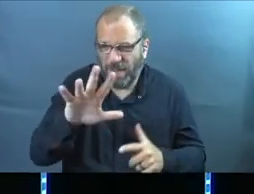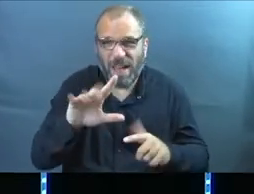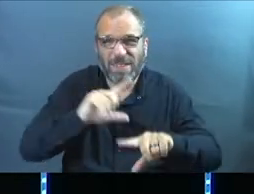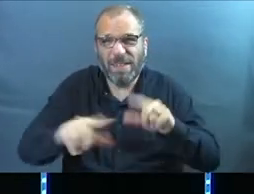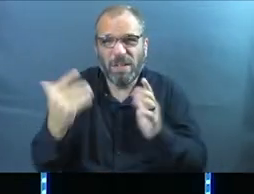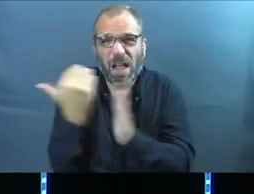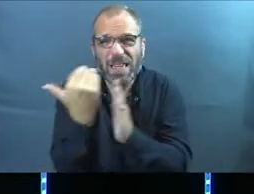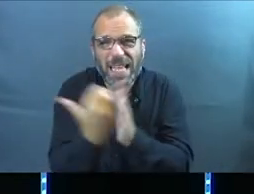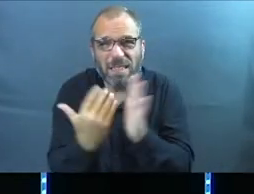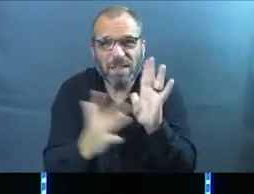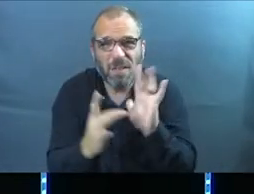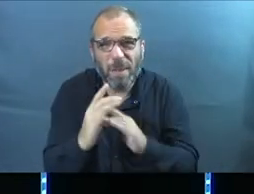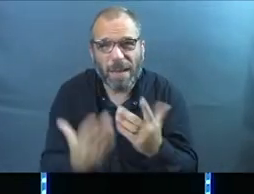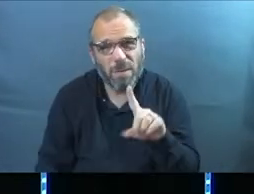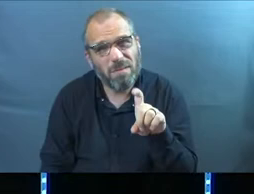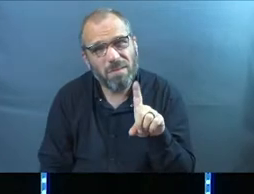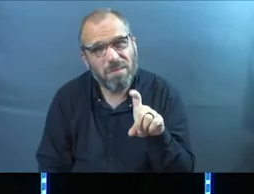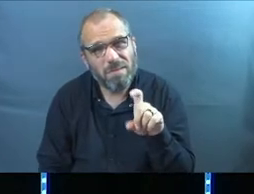lessons?